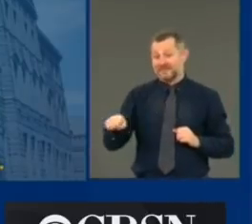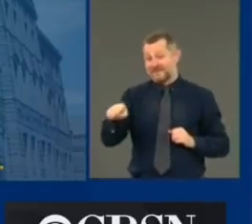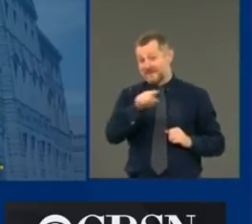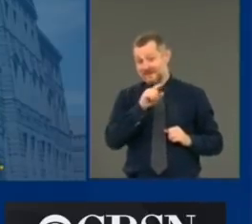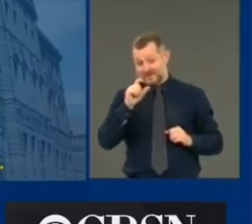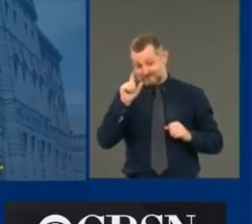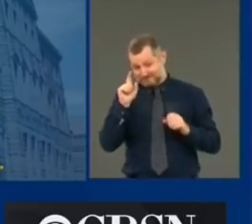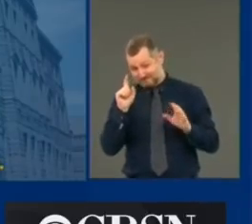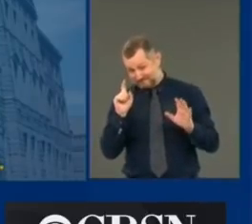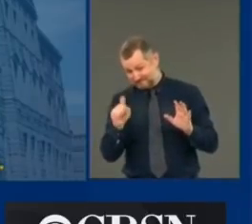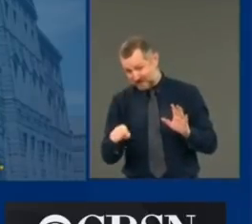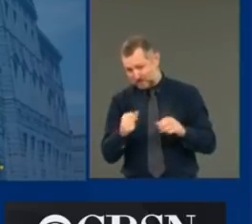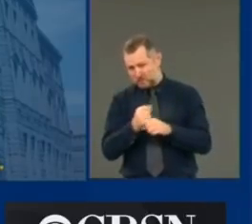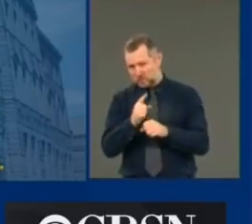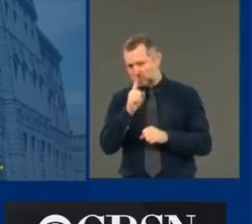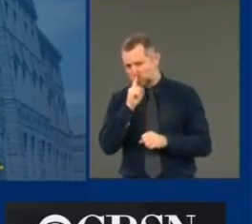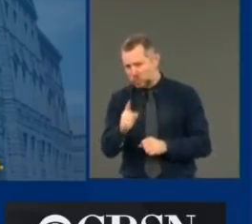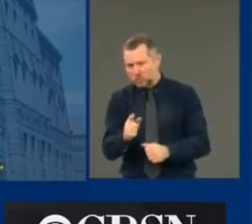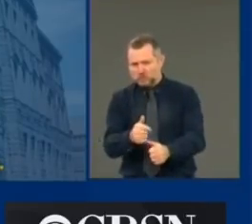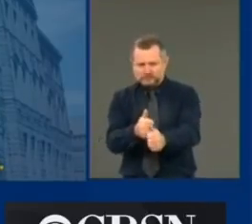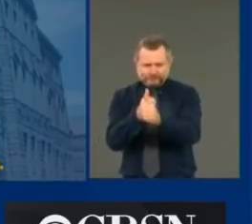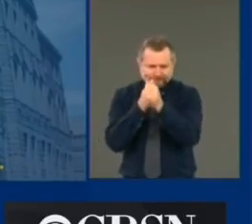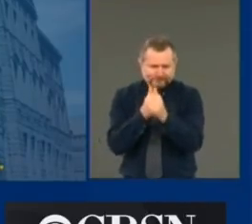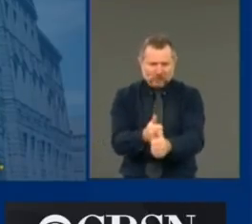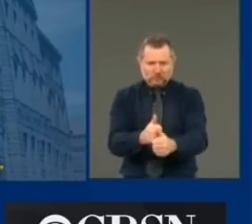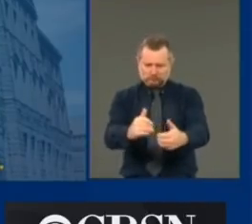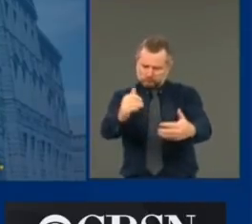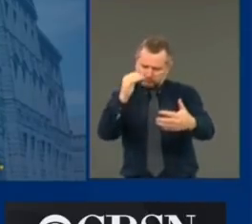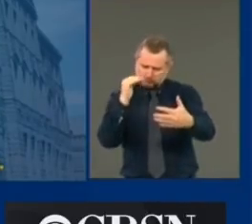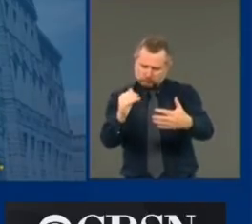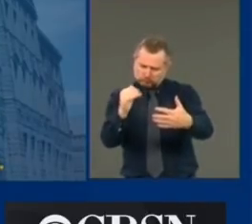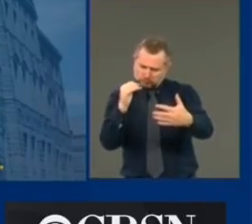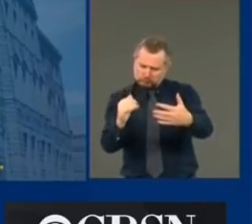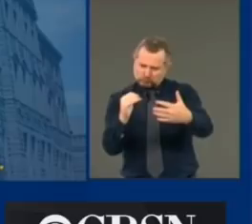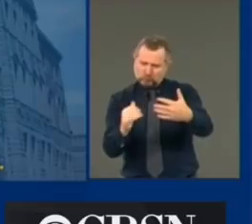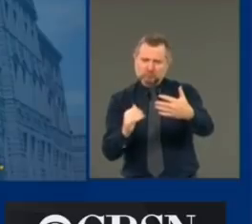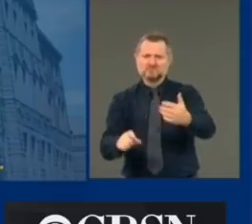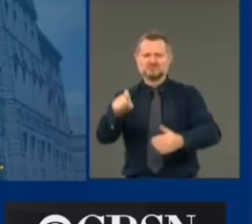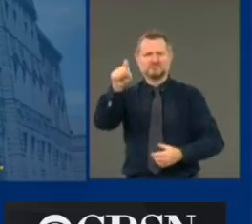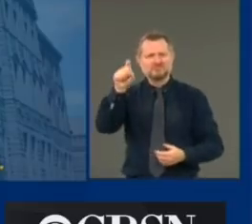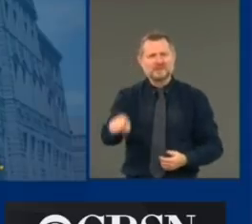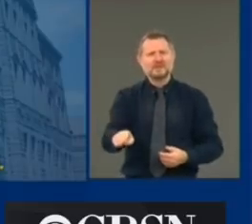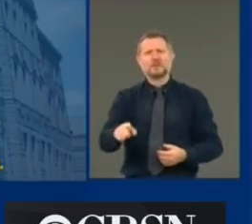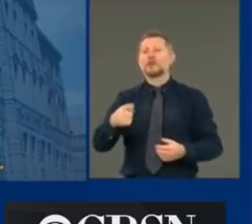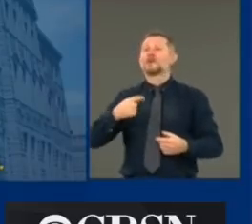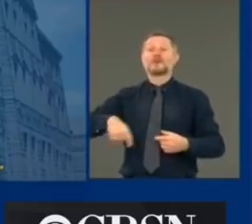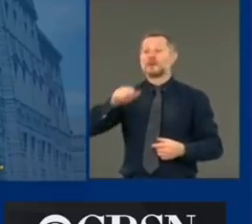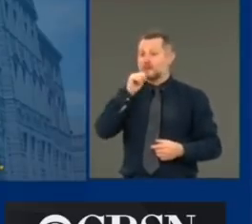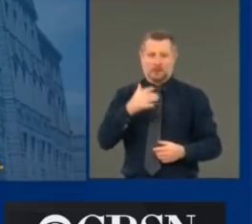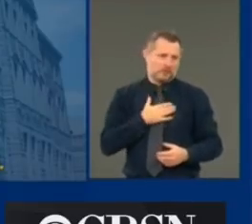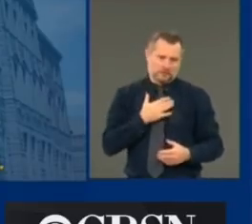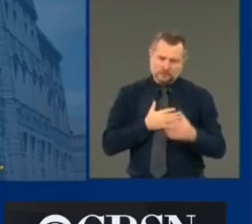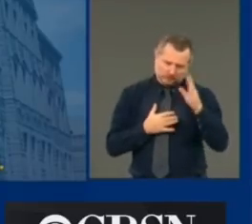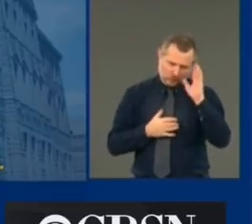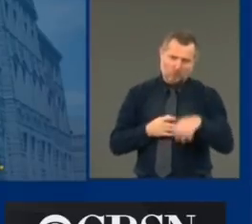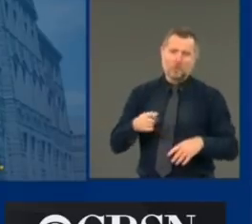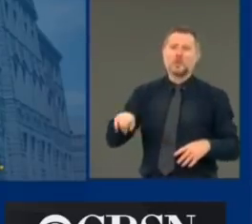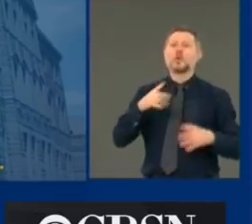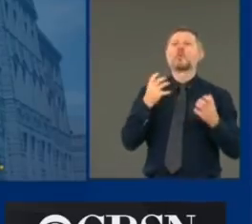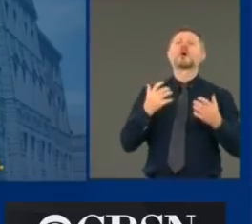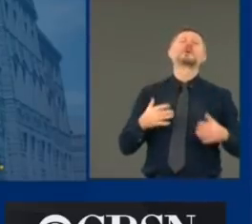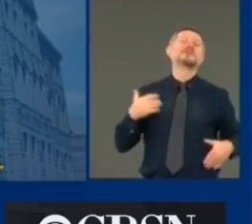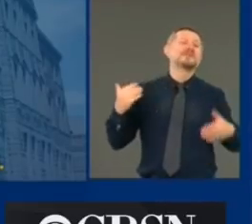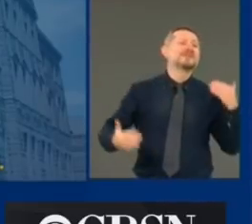to enforce compliance. It's not popular, it's not fun. Everybody wants to be out, everybody wants